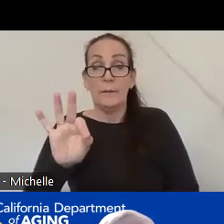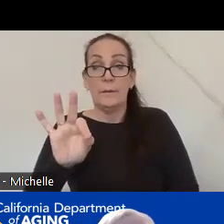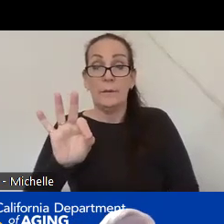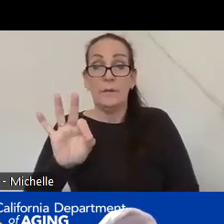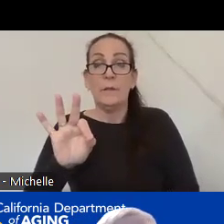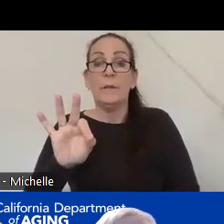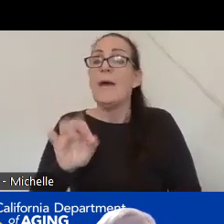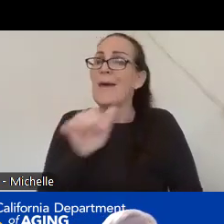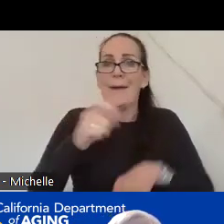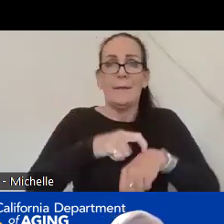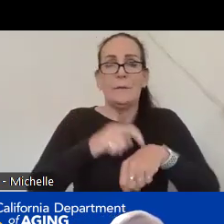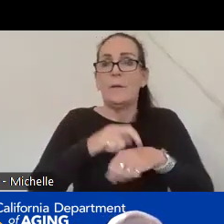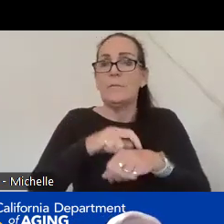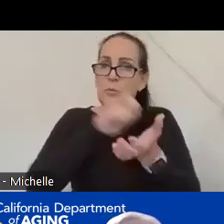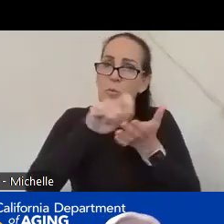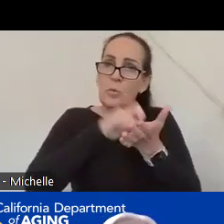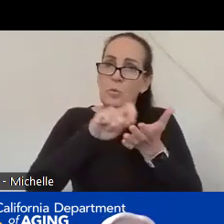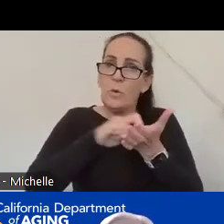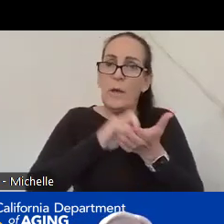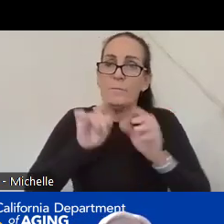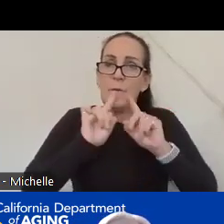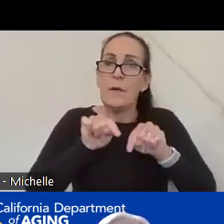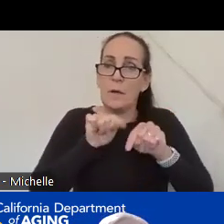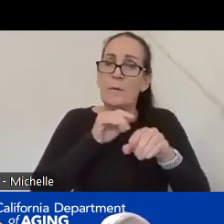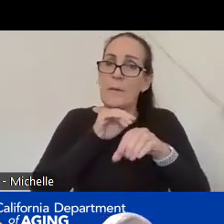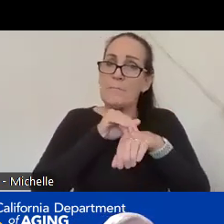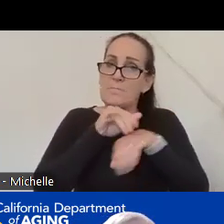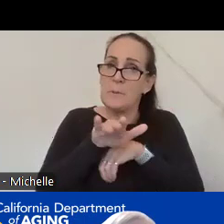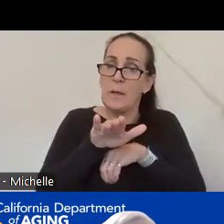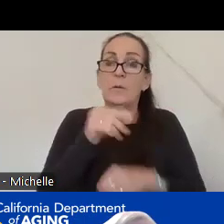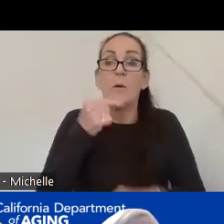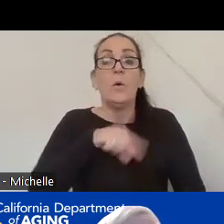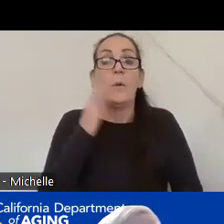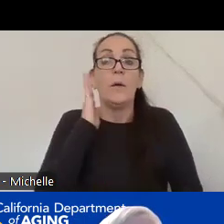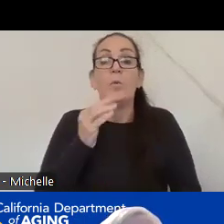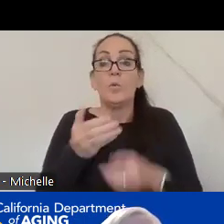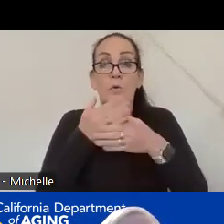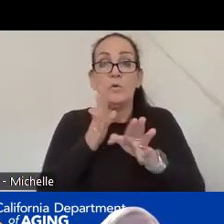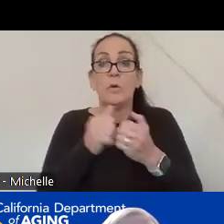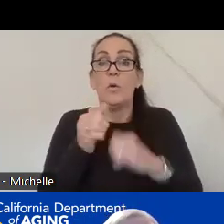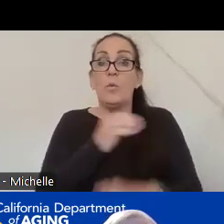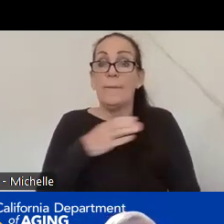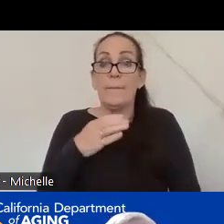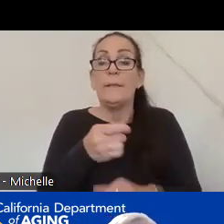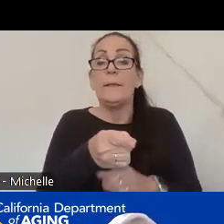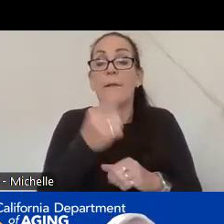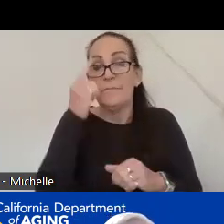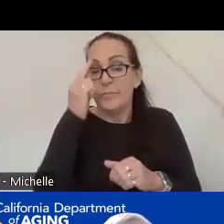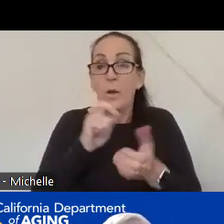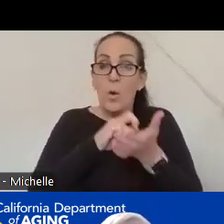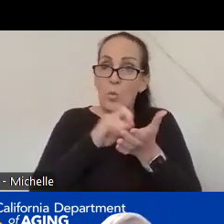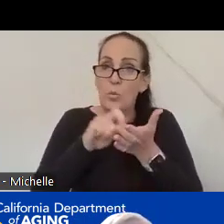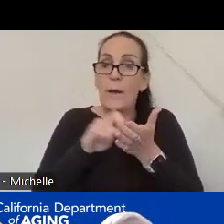can send your written comments in, and we will be sure to share them with the committee. Written comments can be emailed